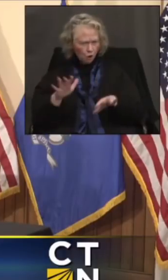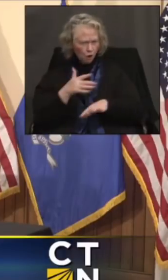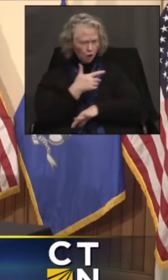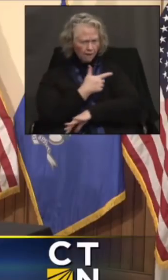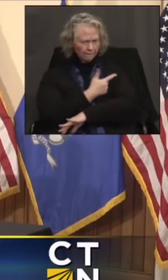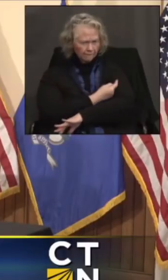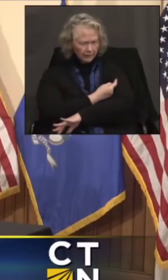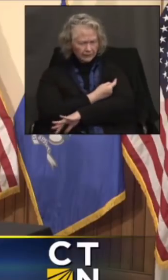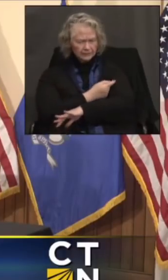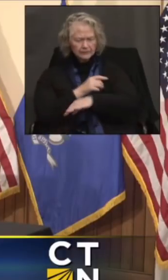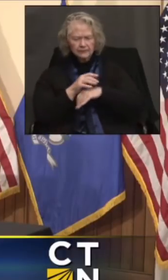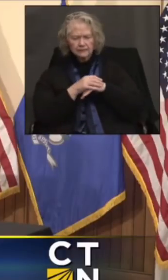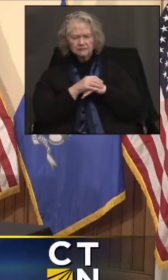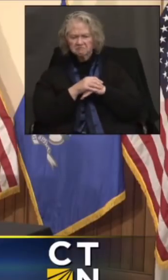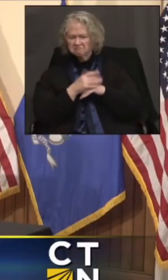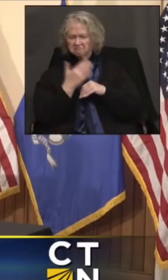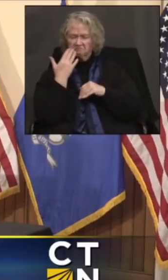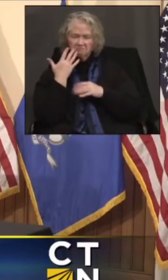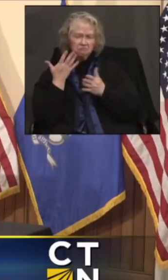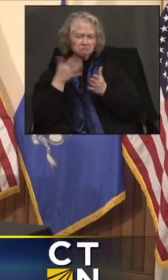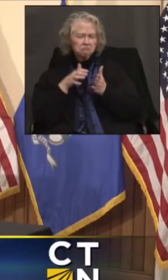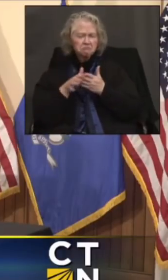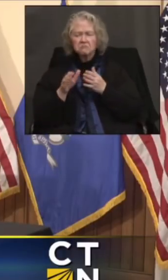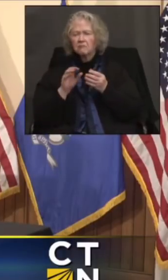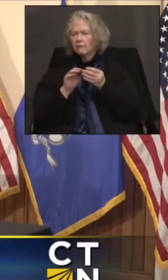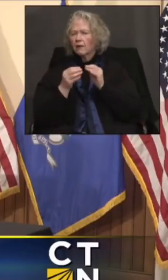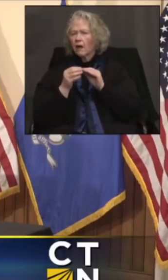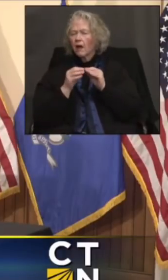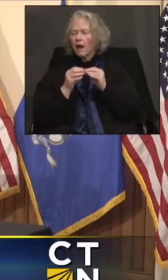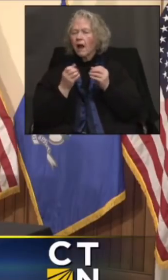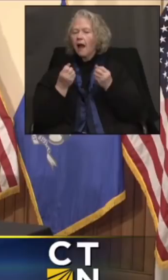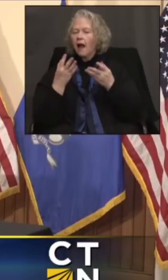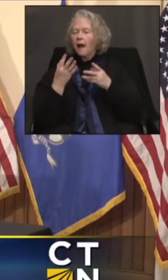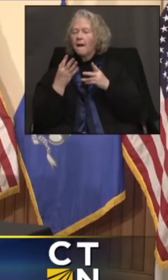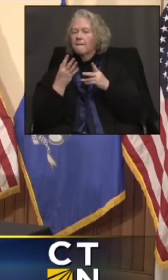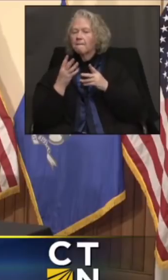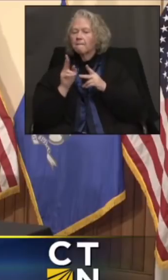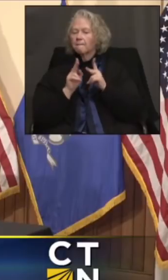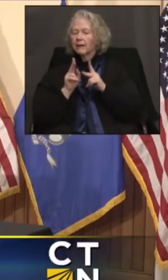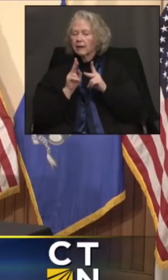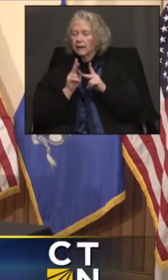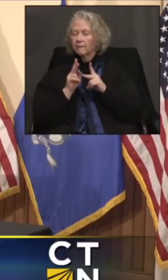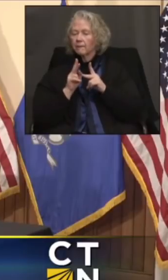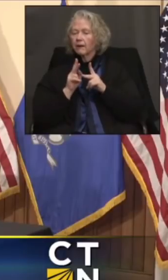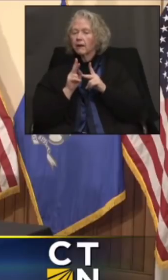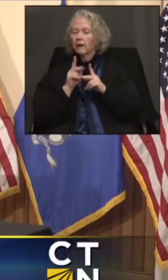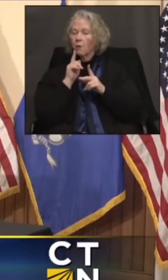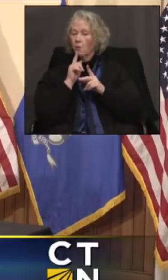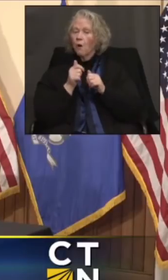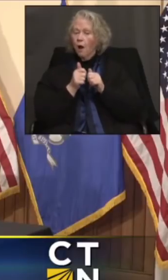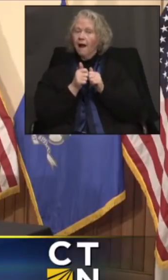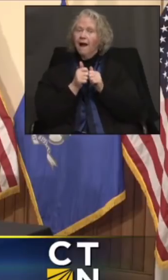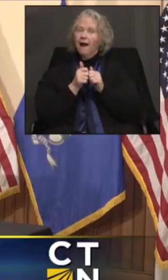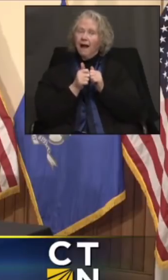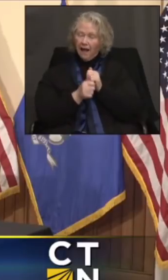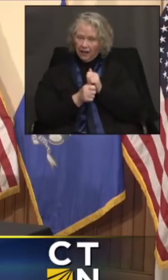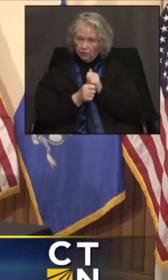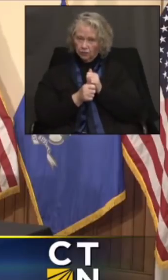already. Do you have a current estimate of how many people will be eligible that have not been vaccinated come